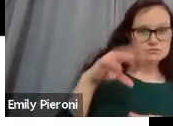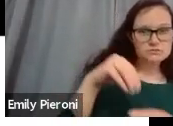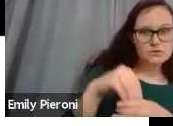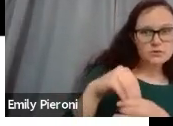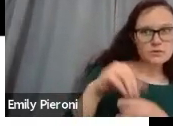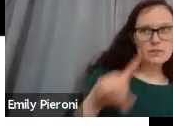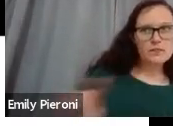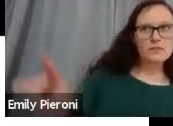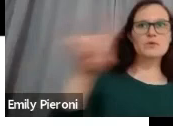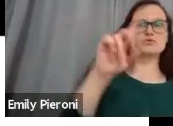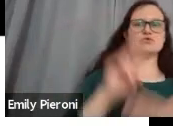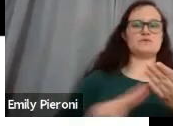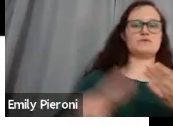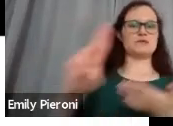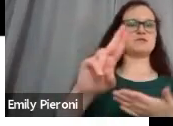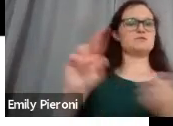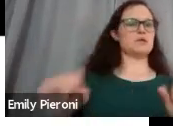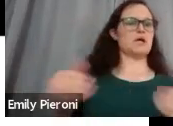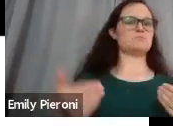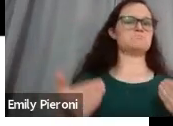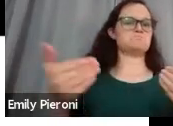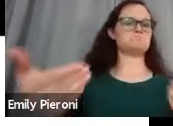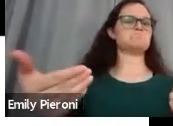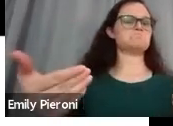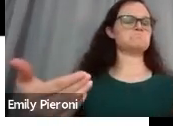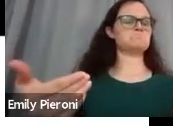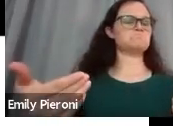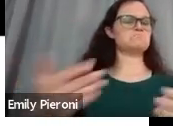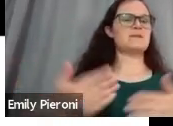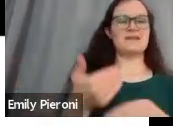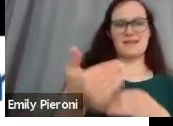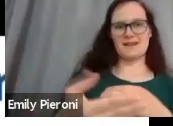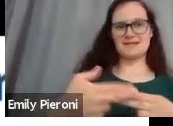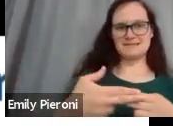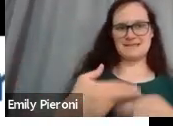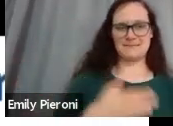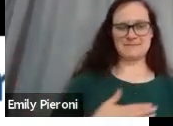us move forward. So the next slide, please.